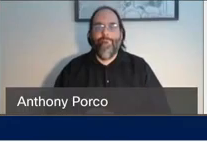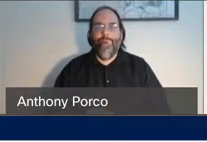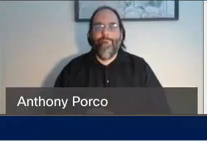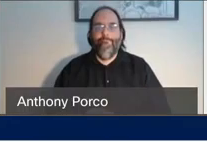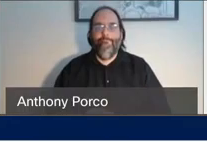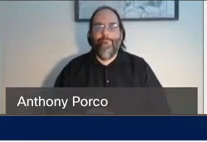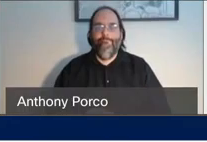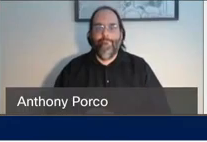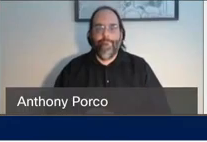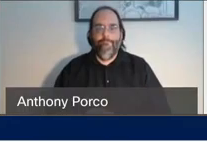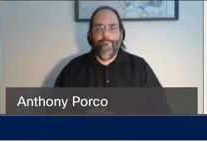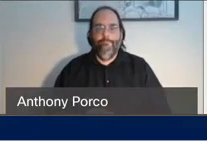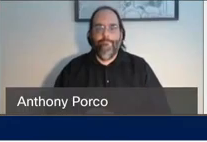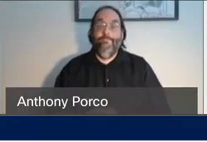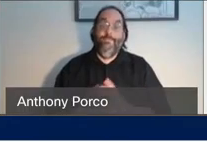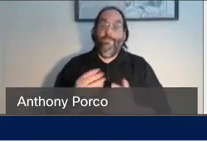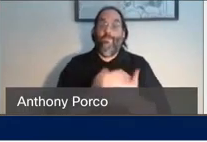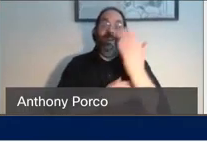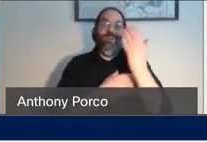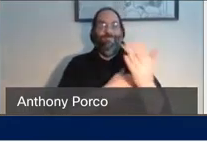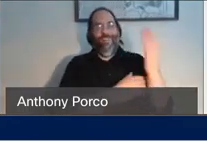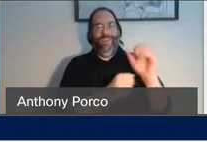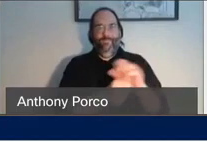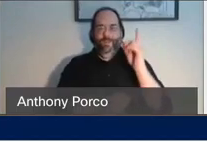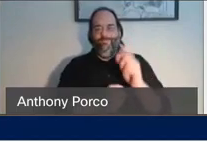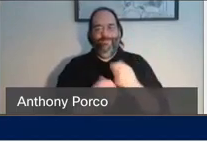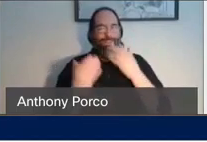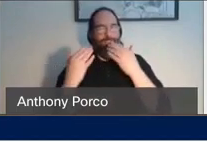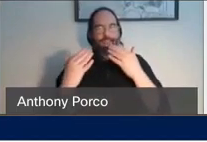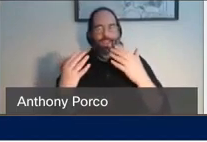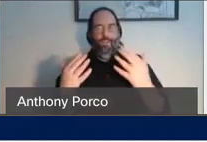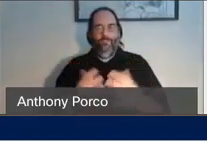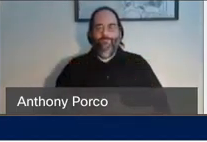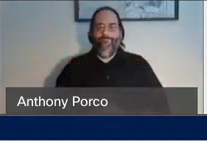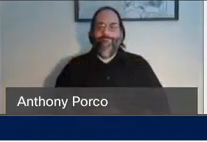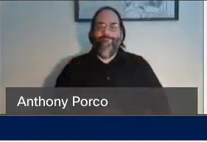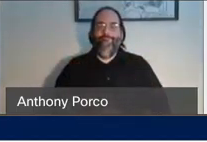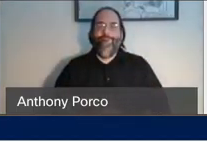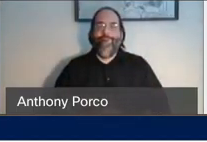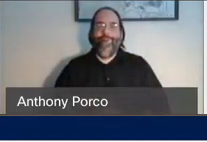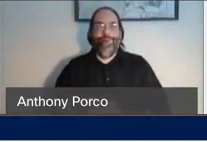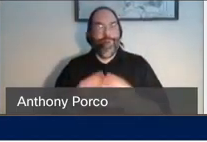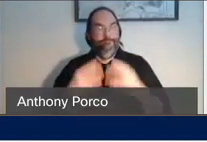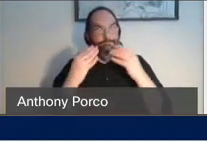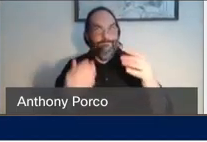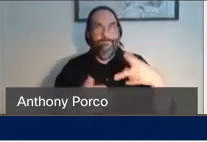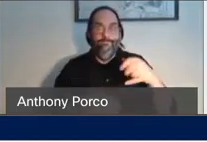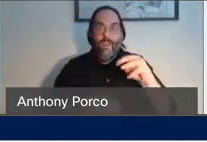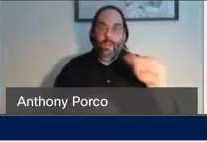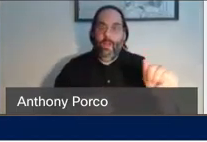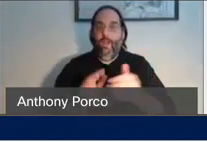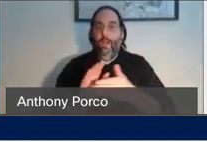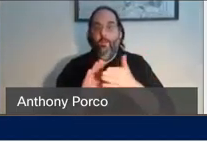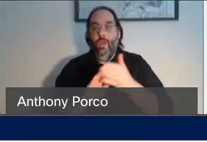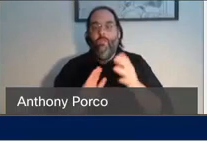All right. Good morning. Good morning, everyone. Thank you. Thank you, Pamela and Operations, for